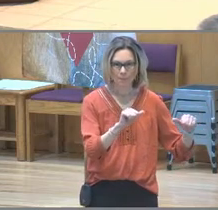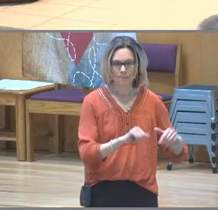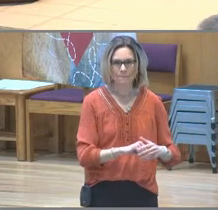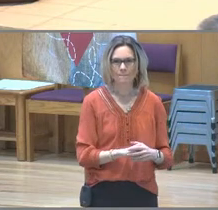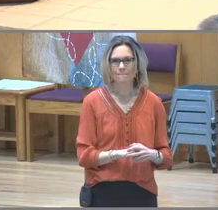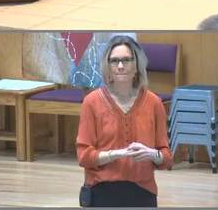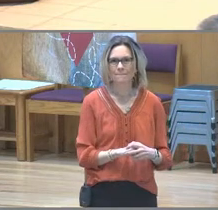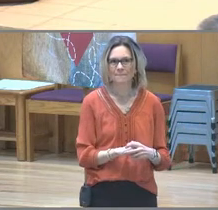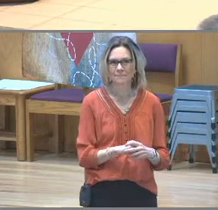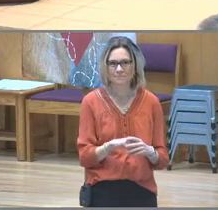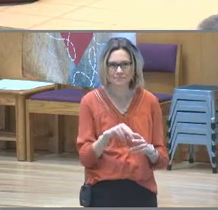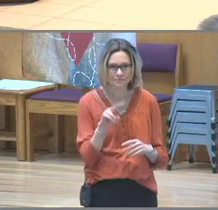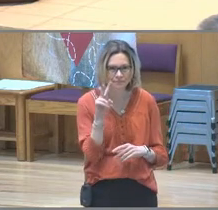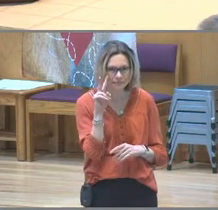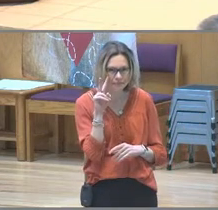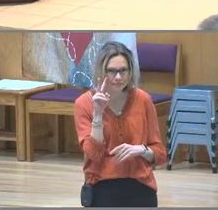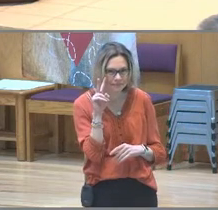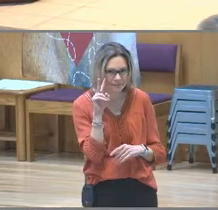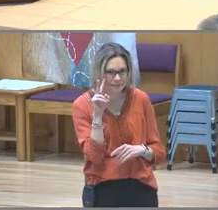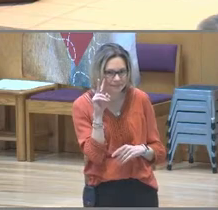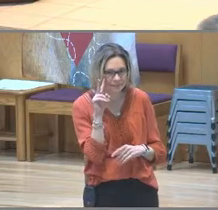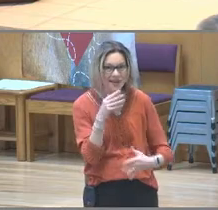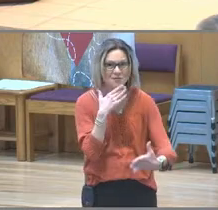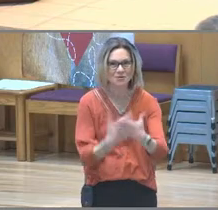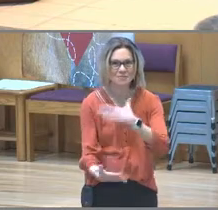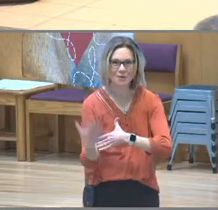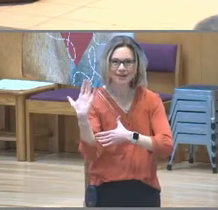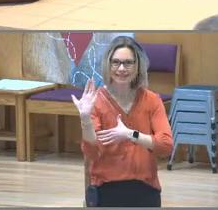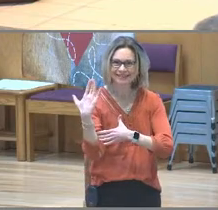We will find out if it is true. Good morning!